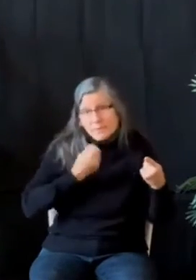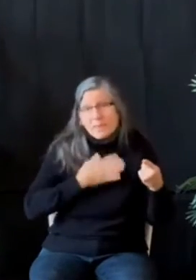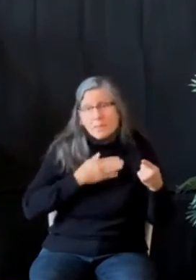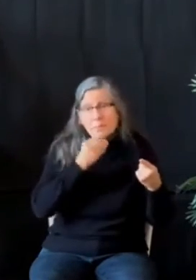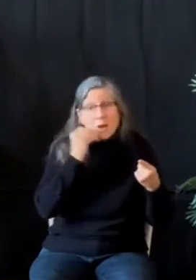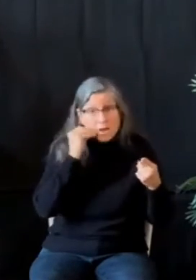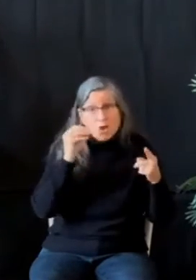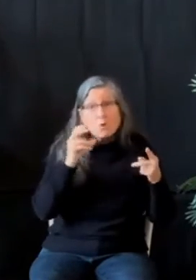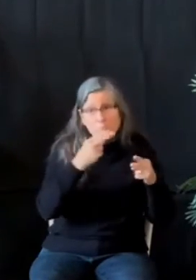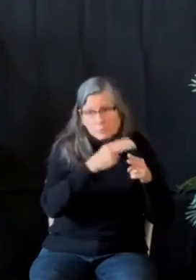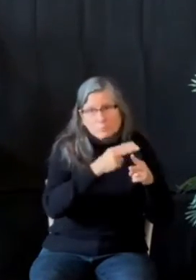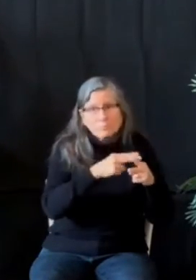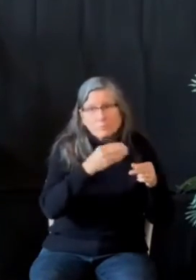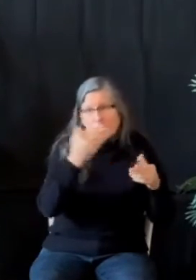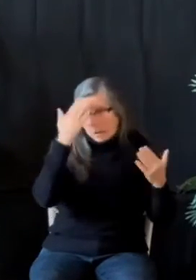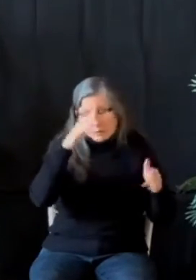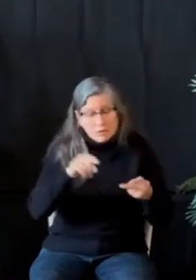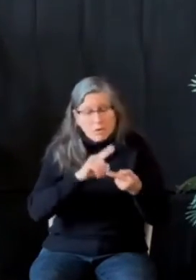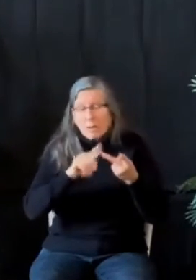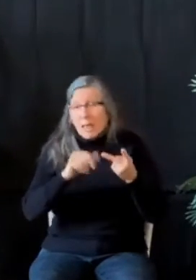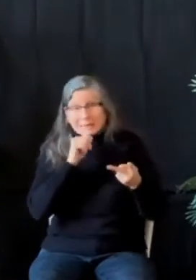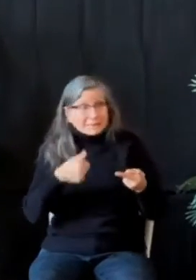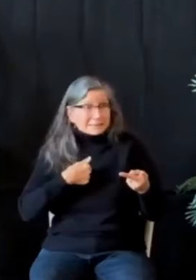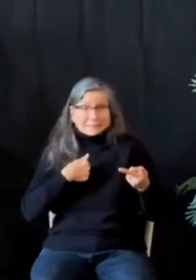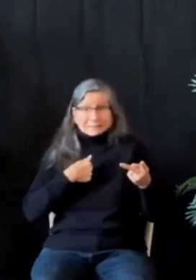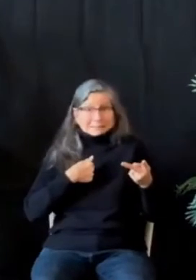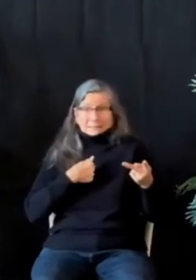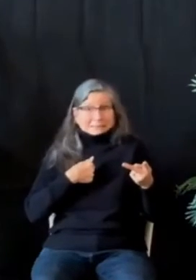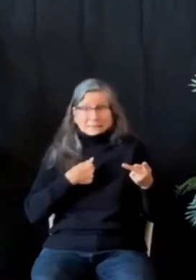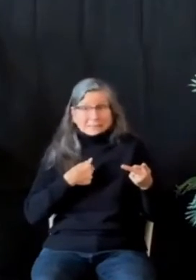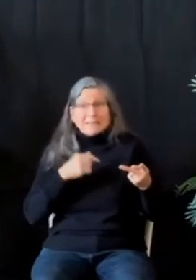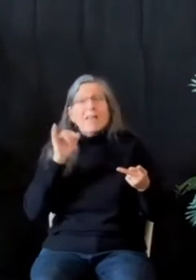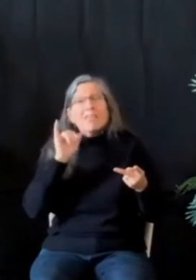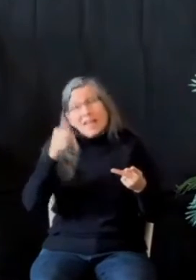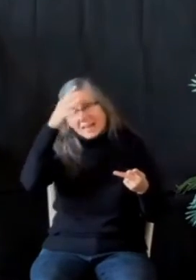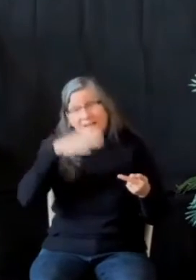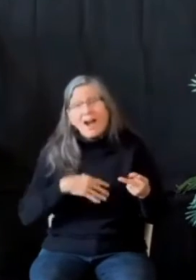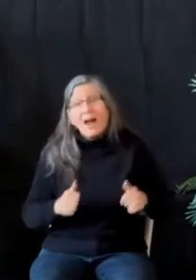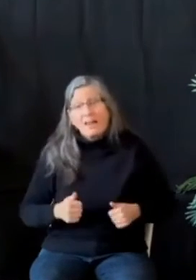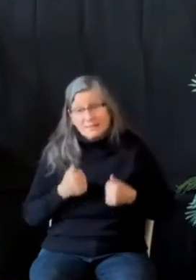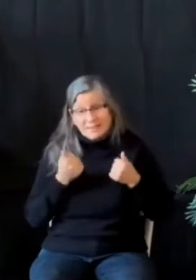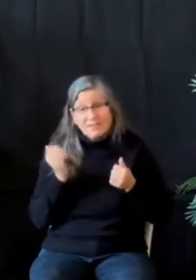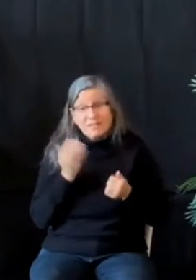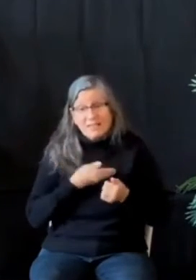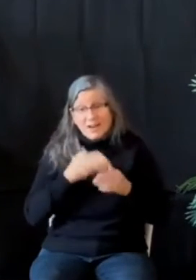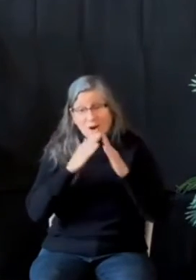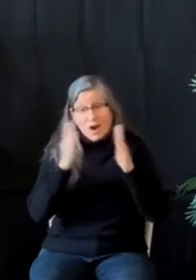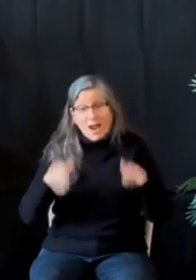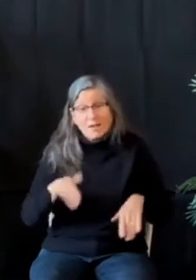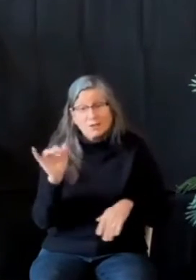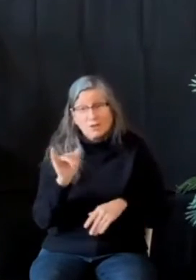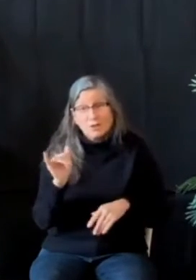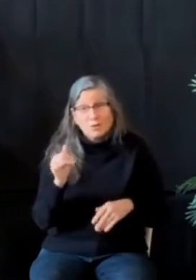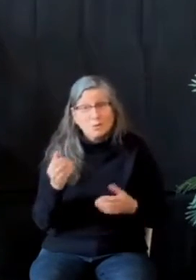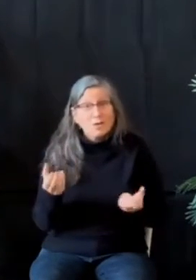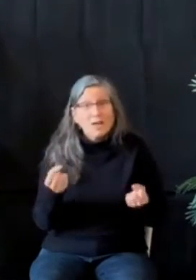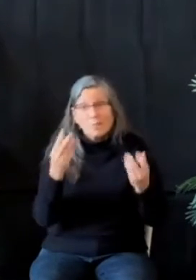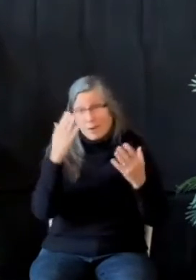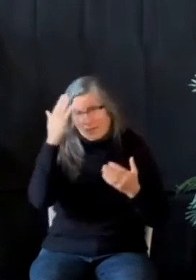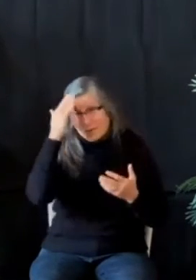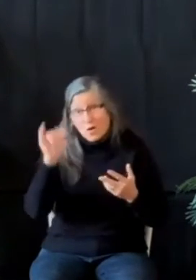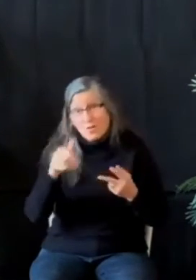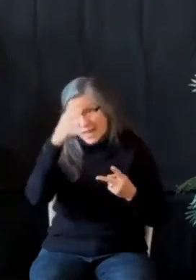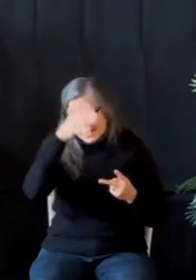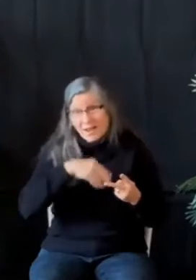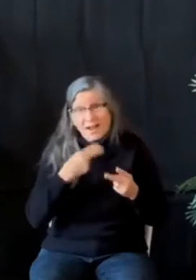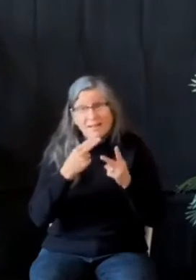have no idea. Wasn't me. That guy lived in our house too. Amen. How many of y'all know that guy? Wasn't me.